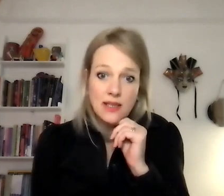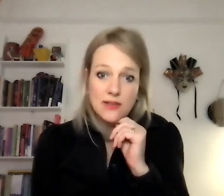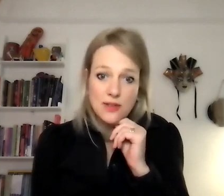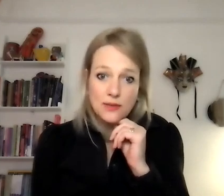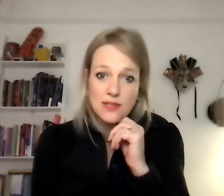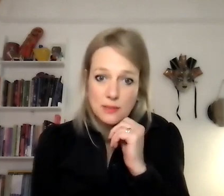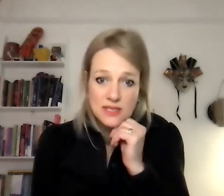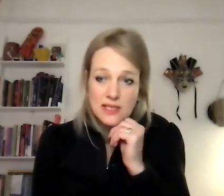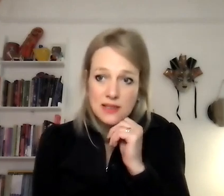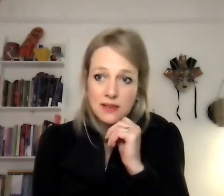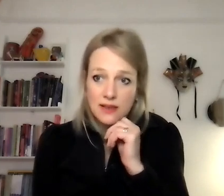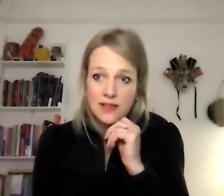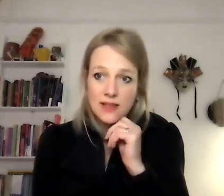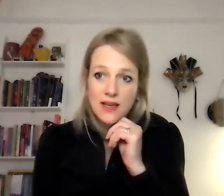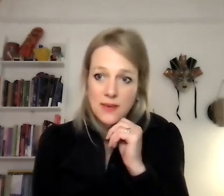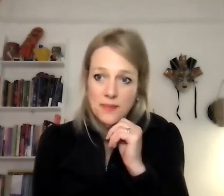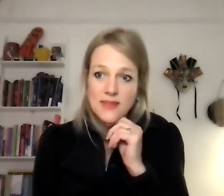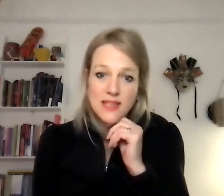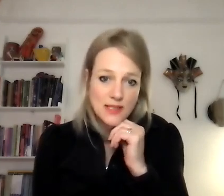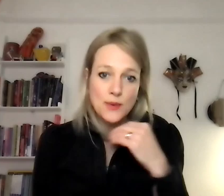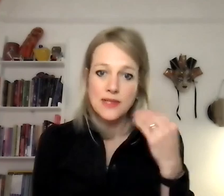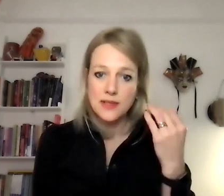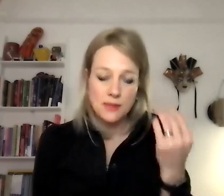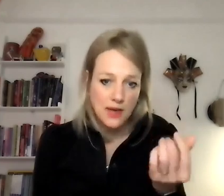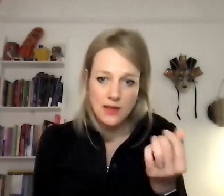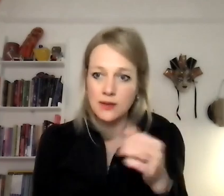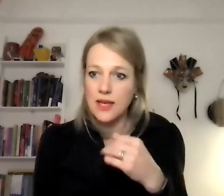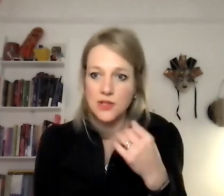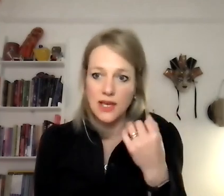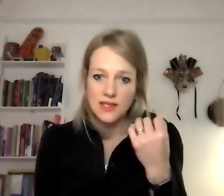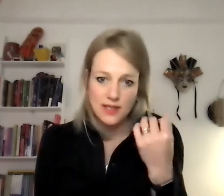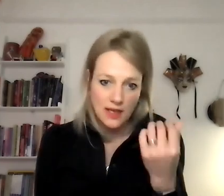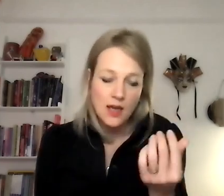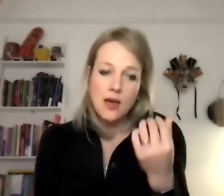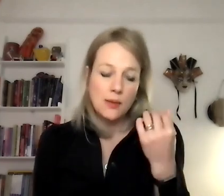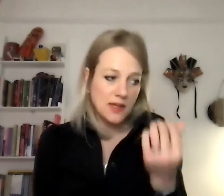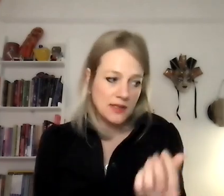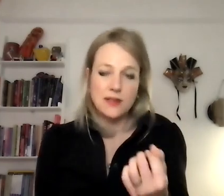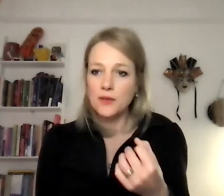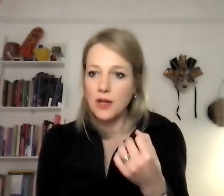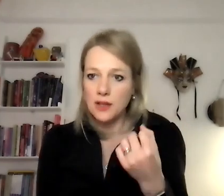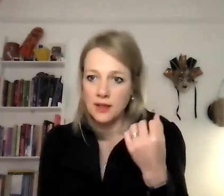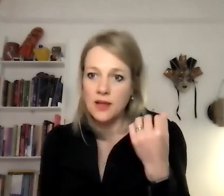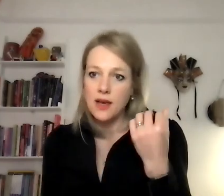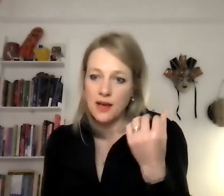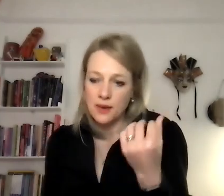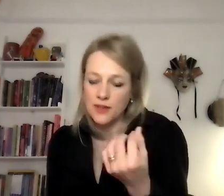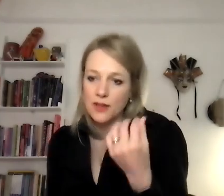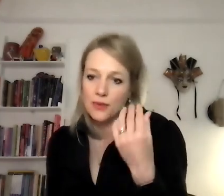risky. And so for somebody like Sid, who is a male educator, a person of